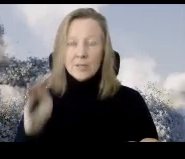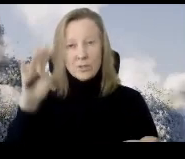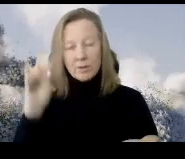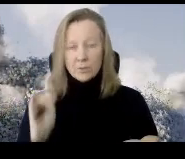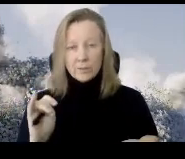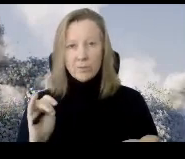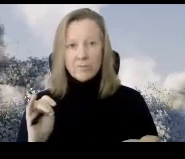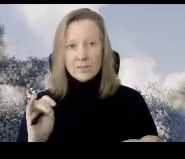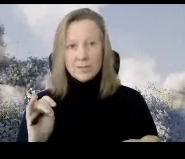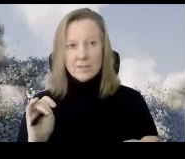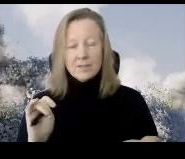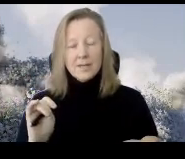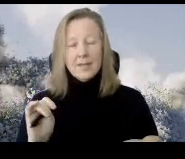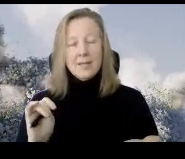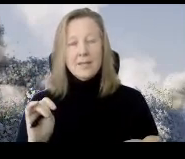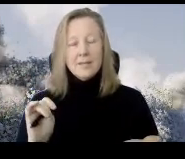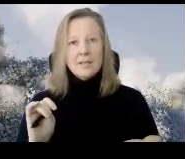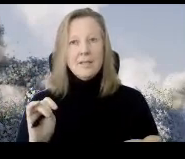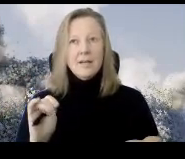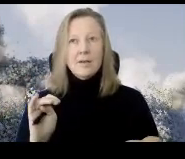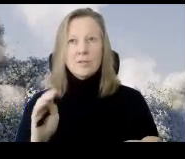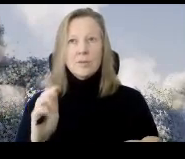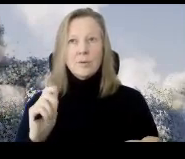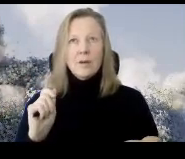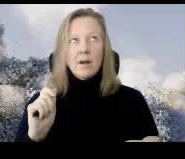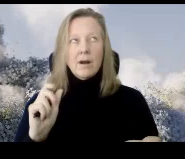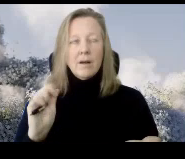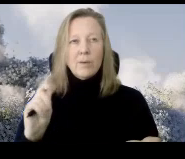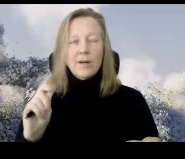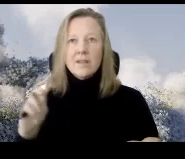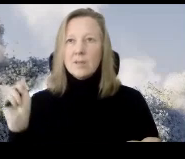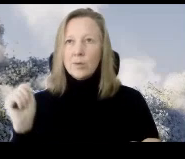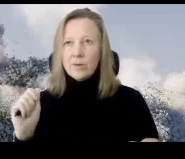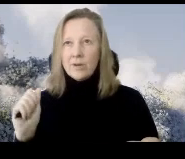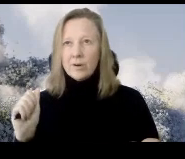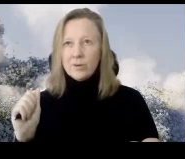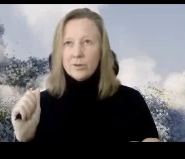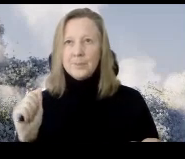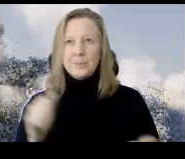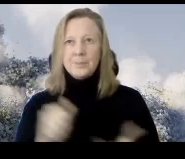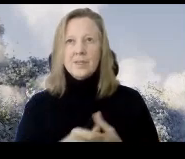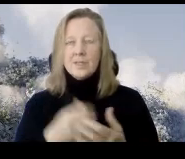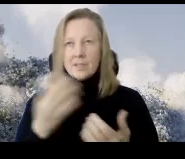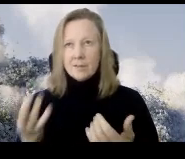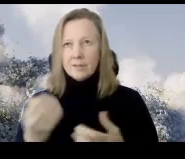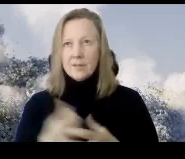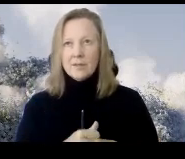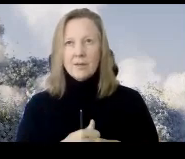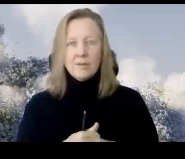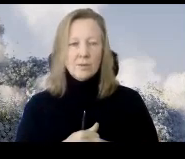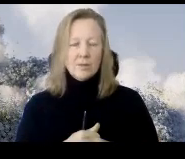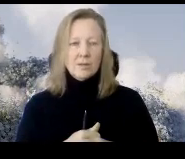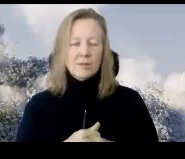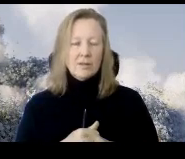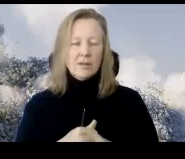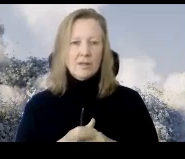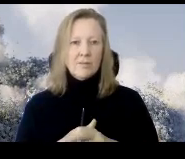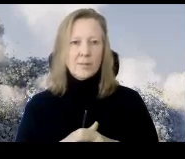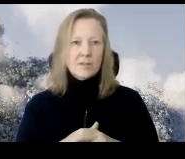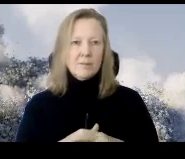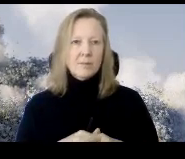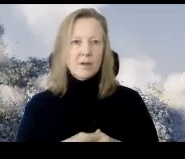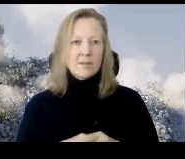references because you have to read references in the OSCE, and also writing a summary of an article, because that's another thing that you have to do